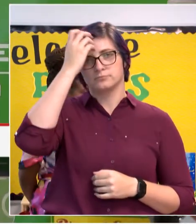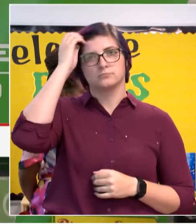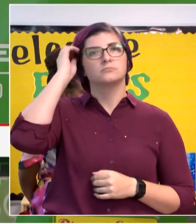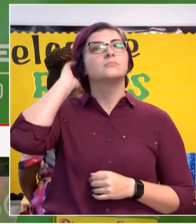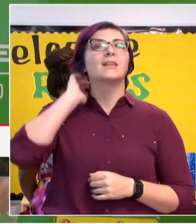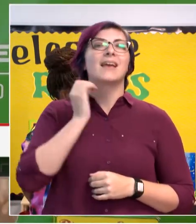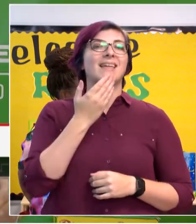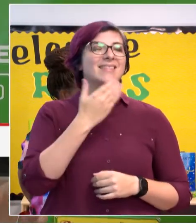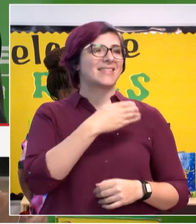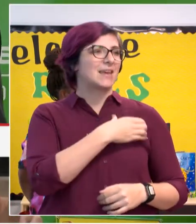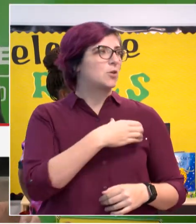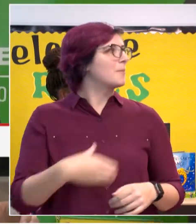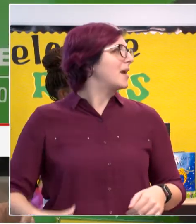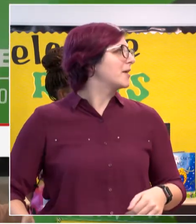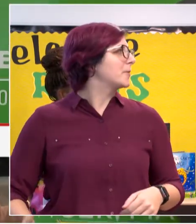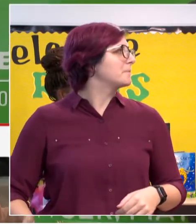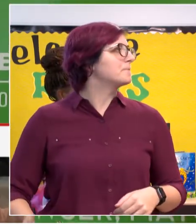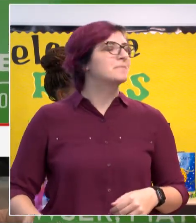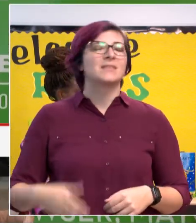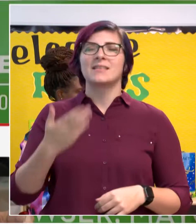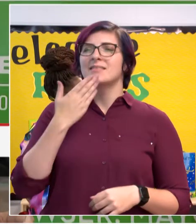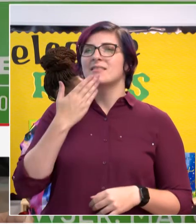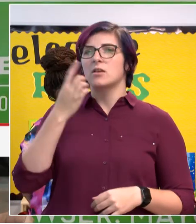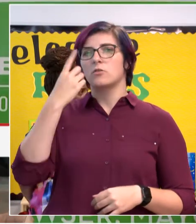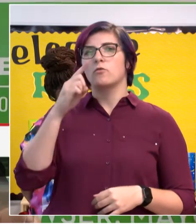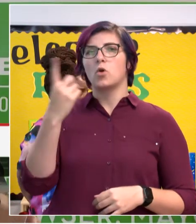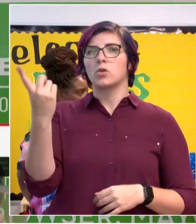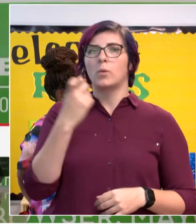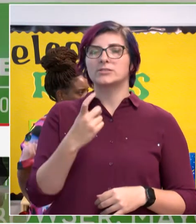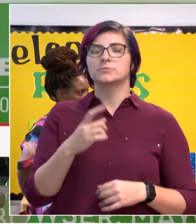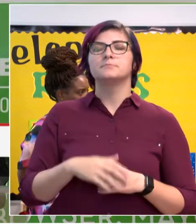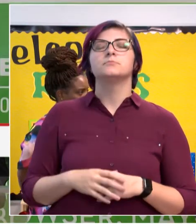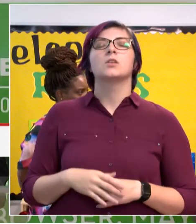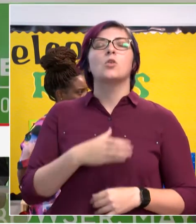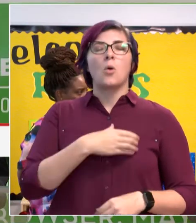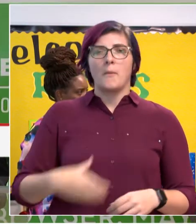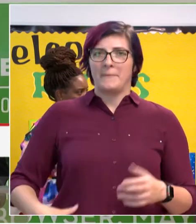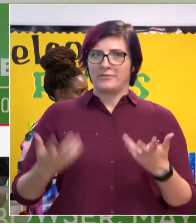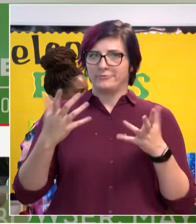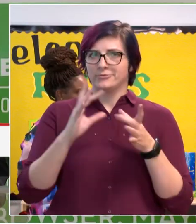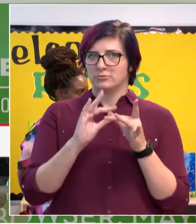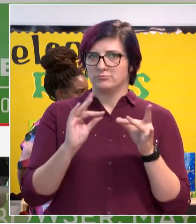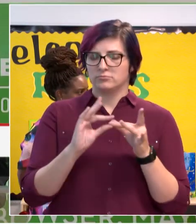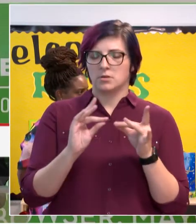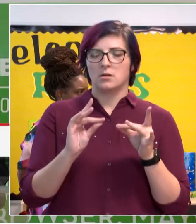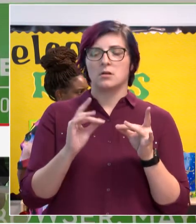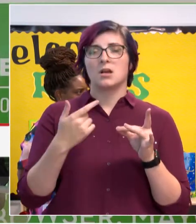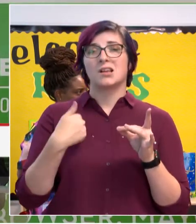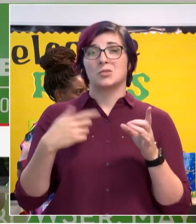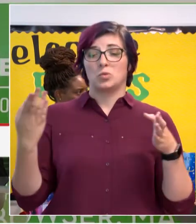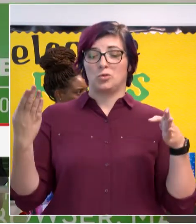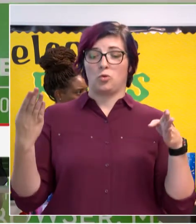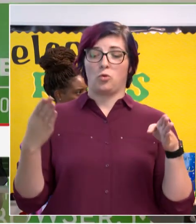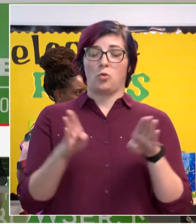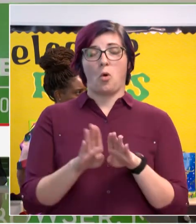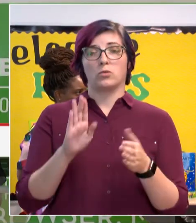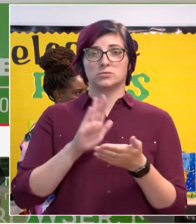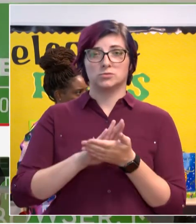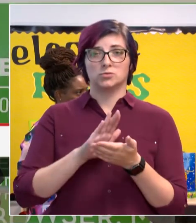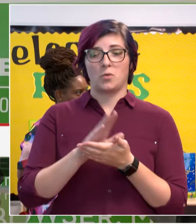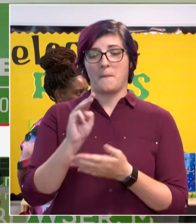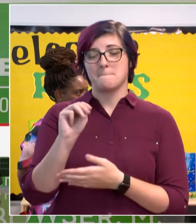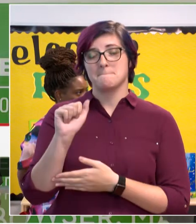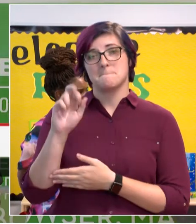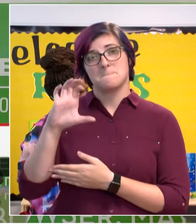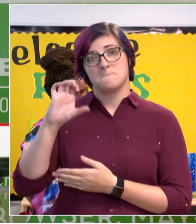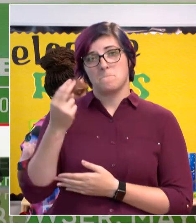Thank you, Mayor. Thanks, Mark, for the question. As the mayor said, as soon as we closed our schools in March